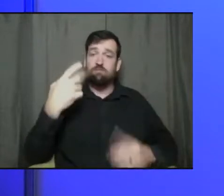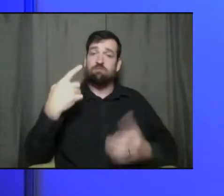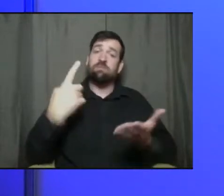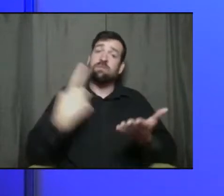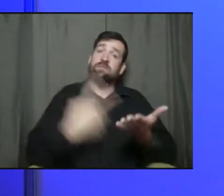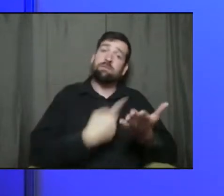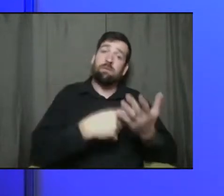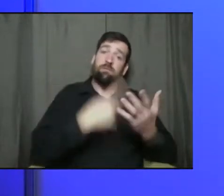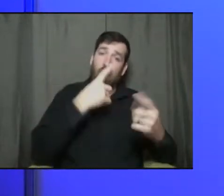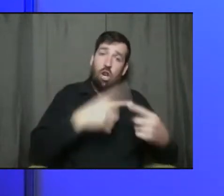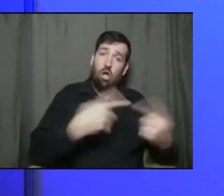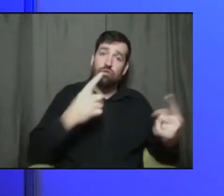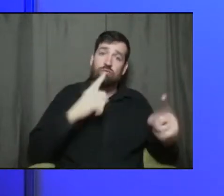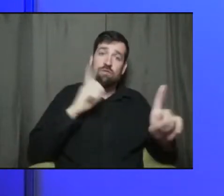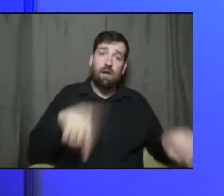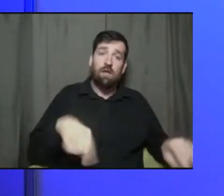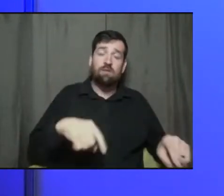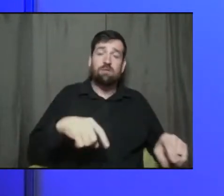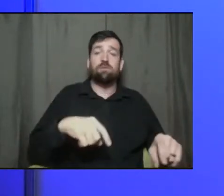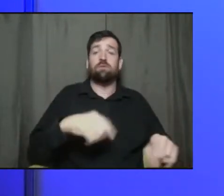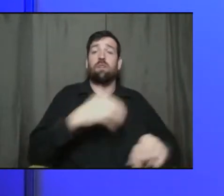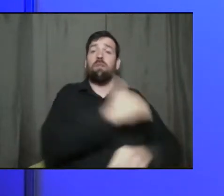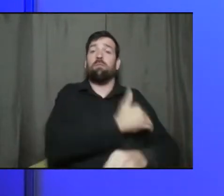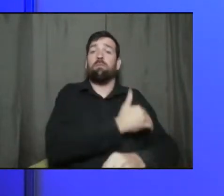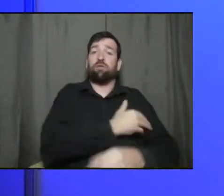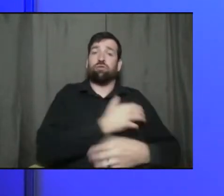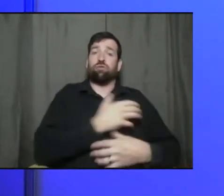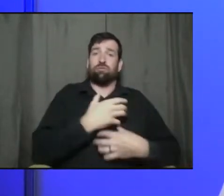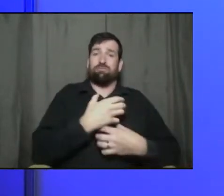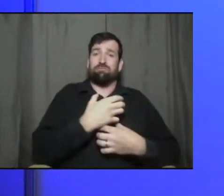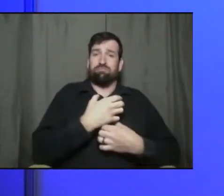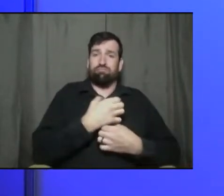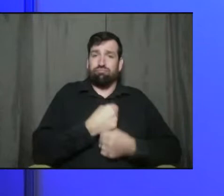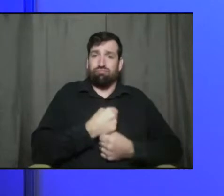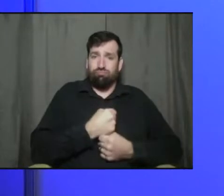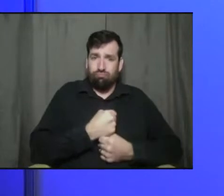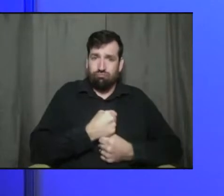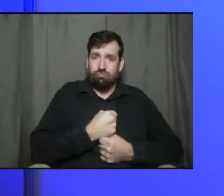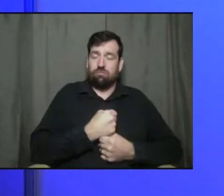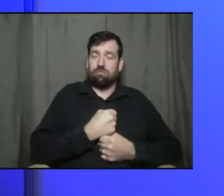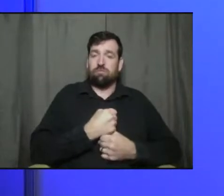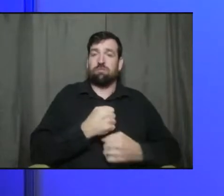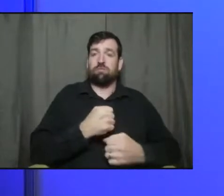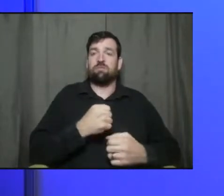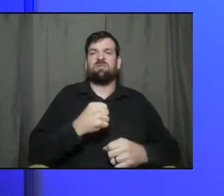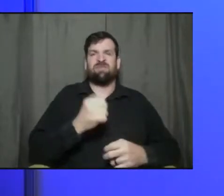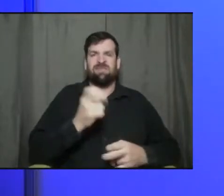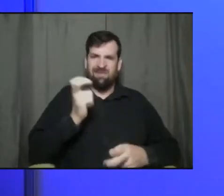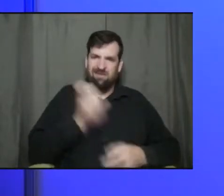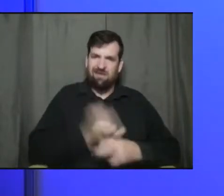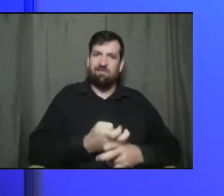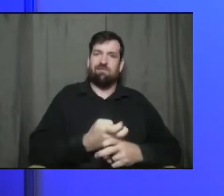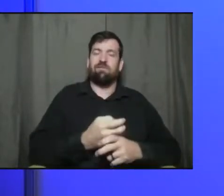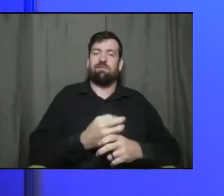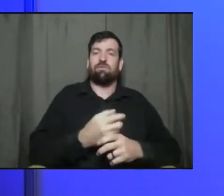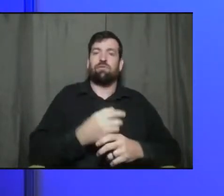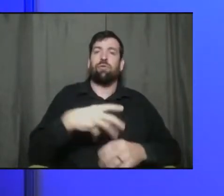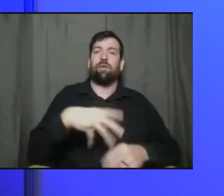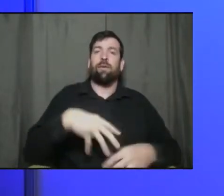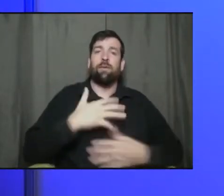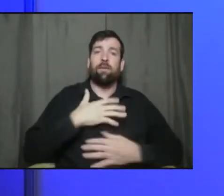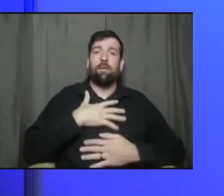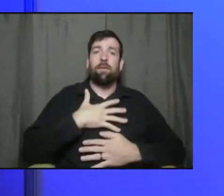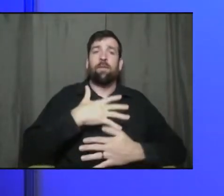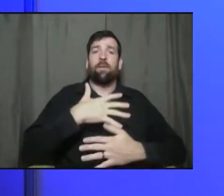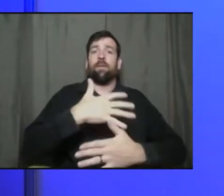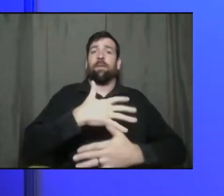muscle in our airways can tighten and create bronchoconstriction where there's difficult airflow in and out of the lungs, where in CF we